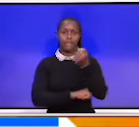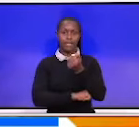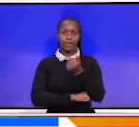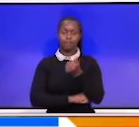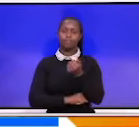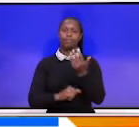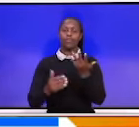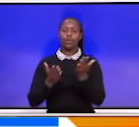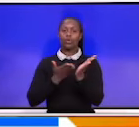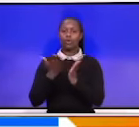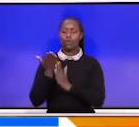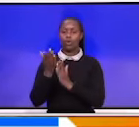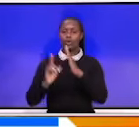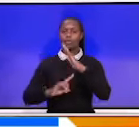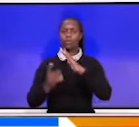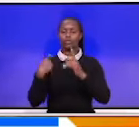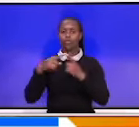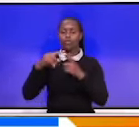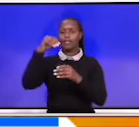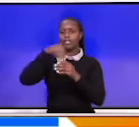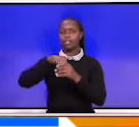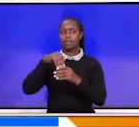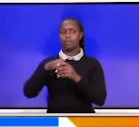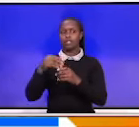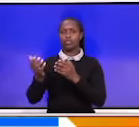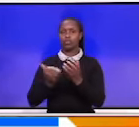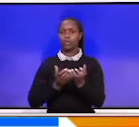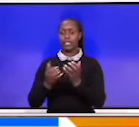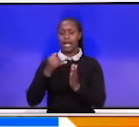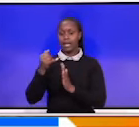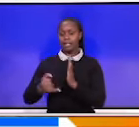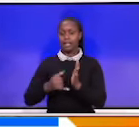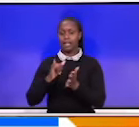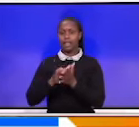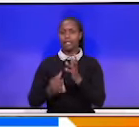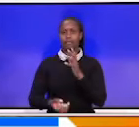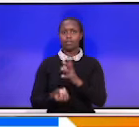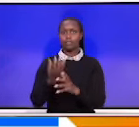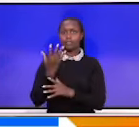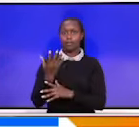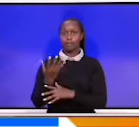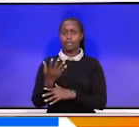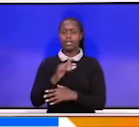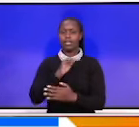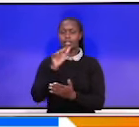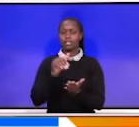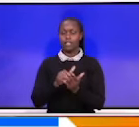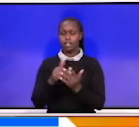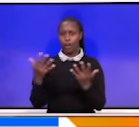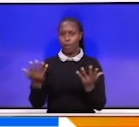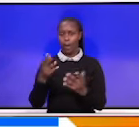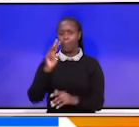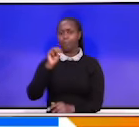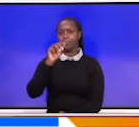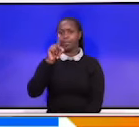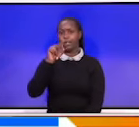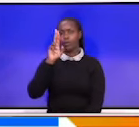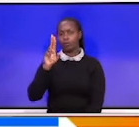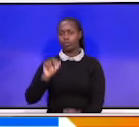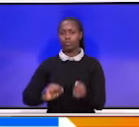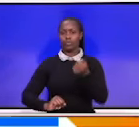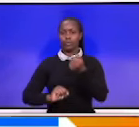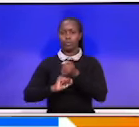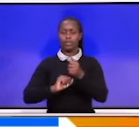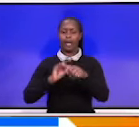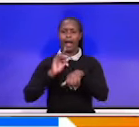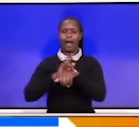of Investment, Trade and Industry that has established an innovation and incubation center at Mount Kenya University to support early